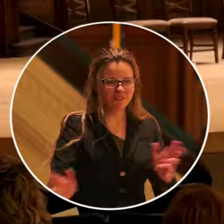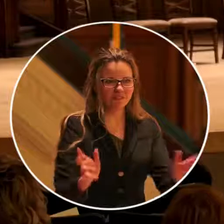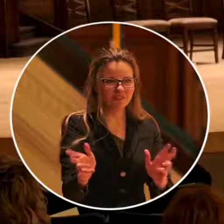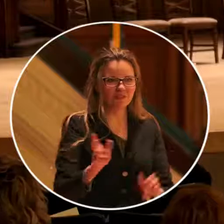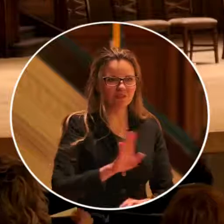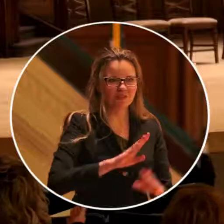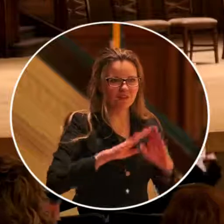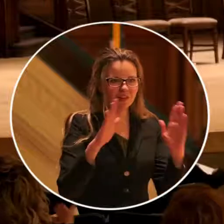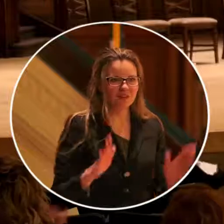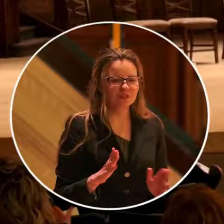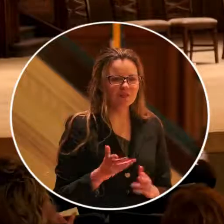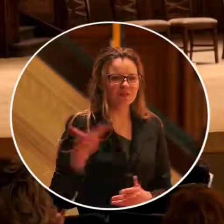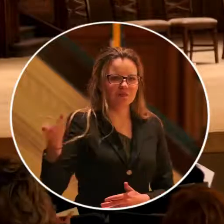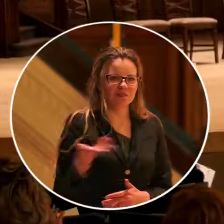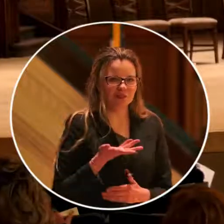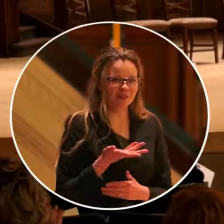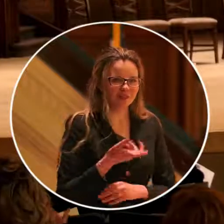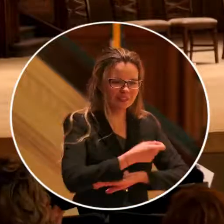Holland.